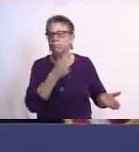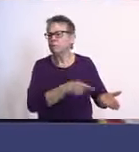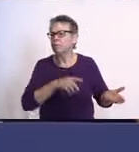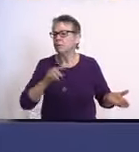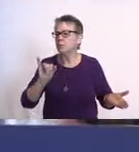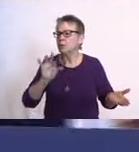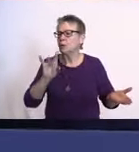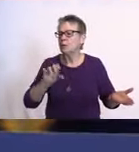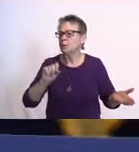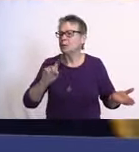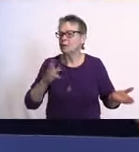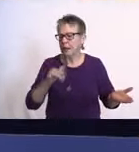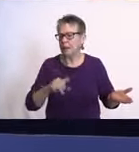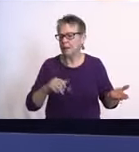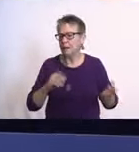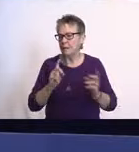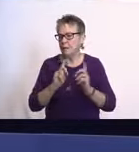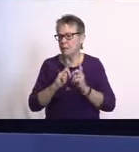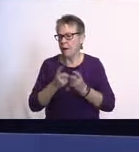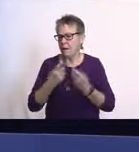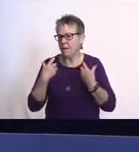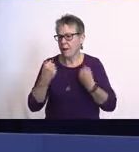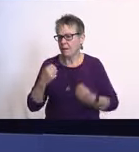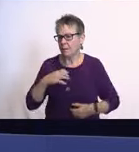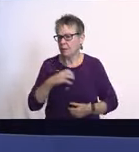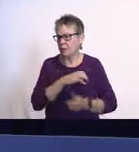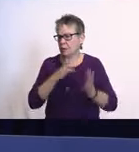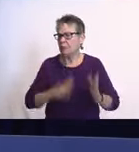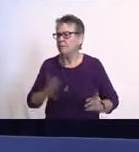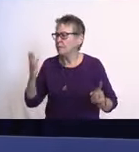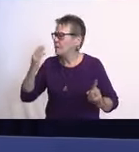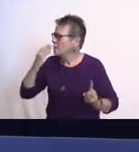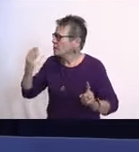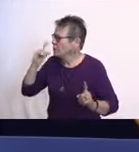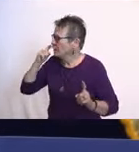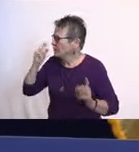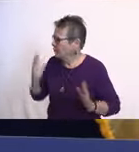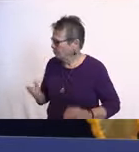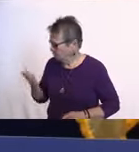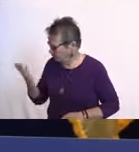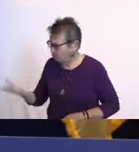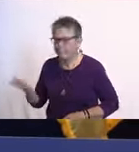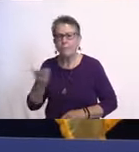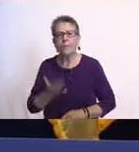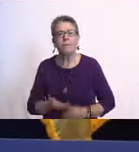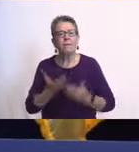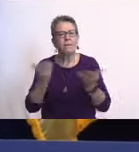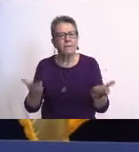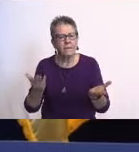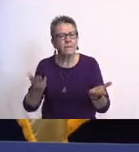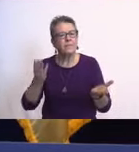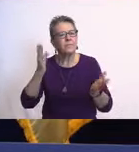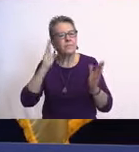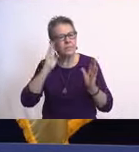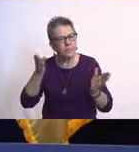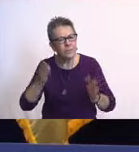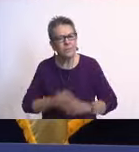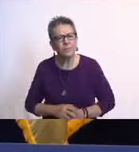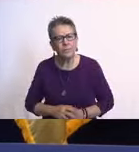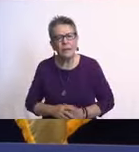Persicelli. Thank you, Governor, and good afternoon. Our state has one of the highest vaccination rates in the